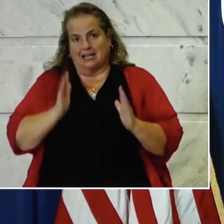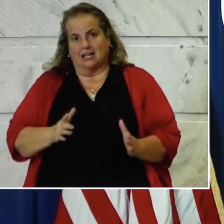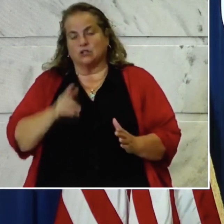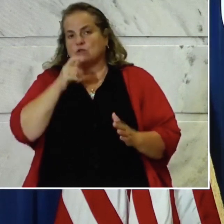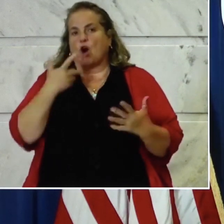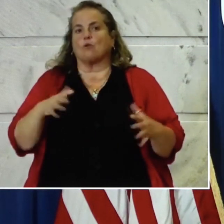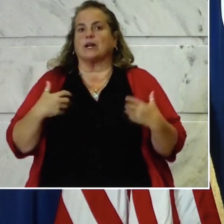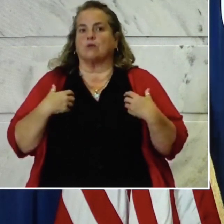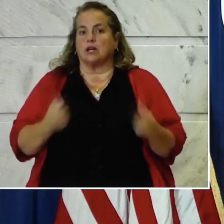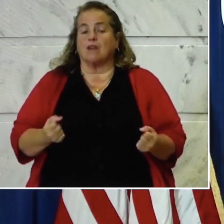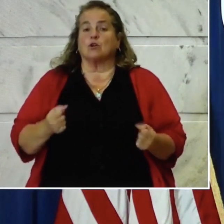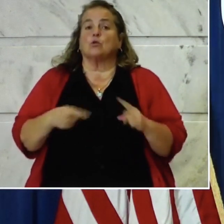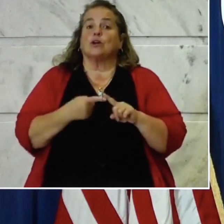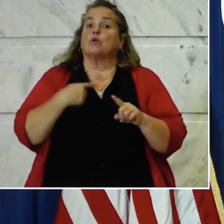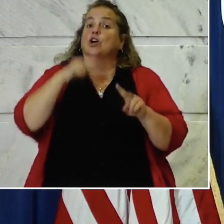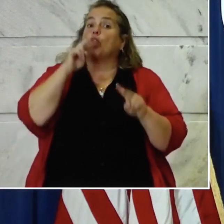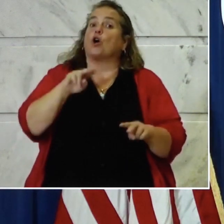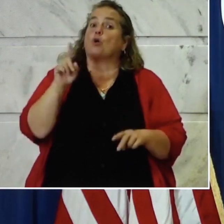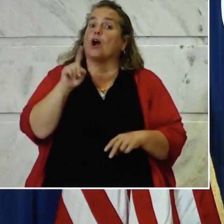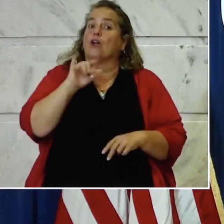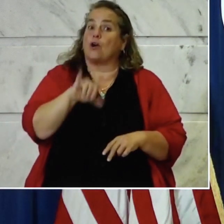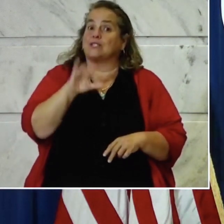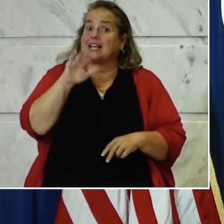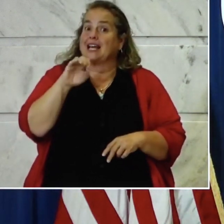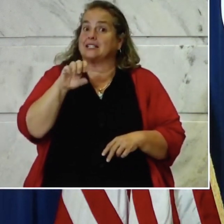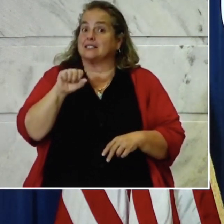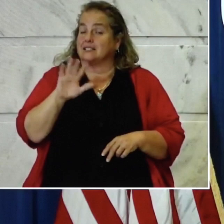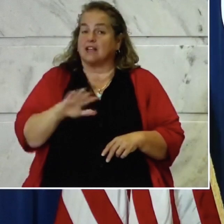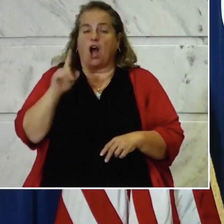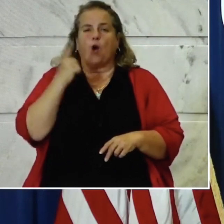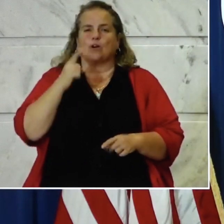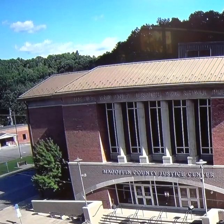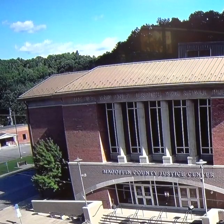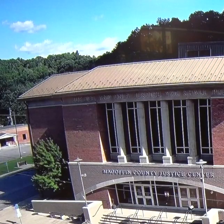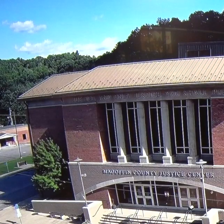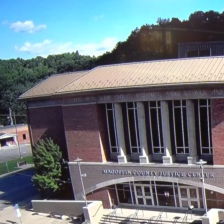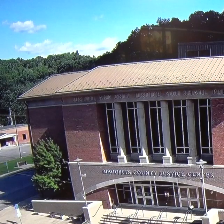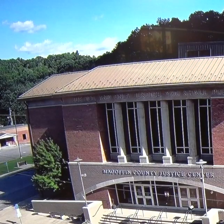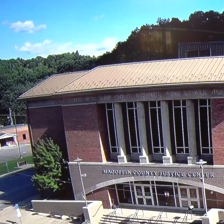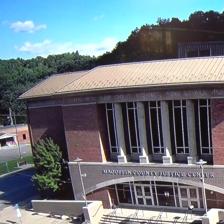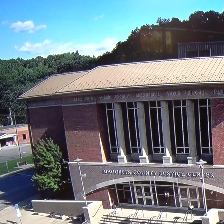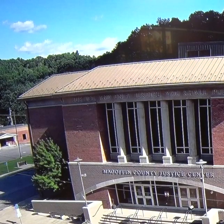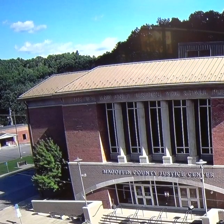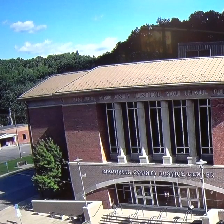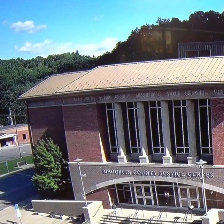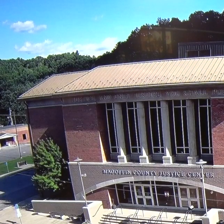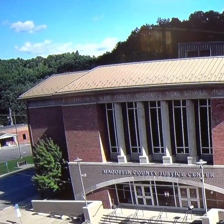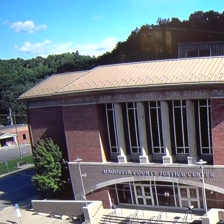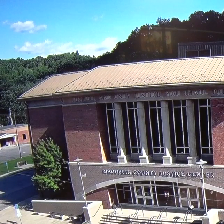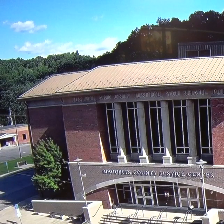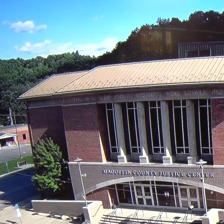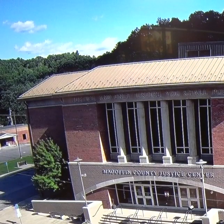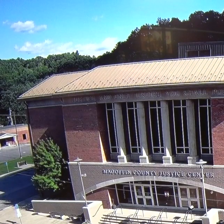yesterday's update. I'll have our local update forthcoming in just a moment. A brief community calendar tonight, but nonetheless,